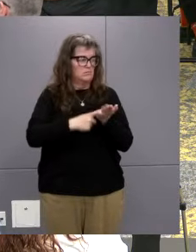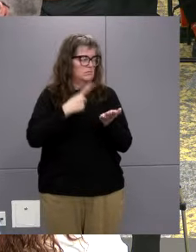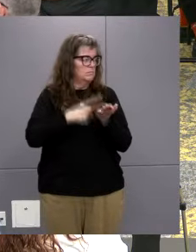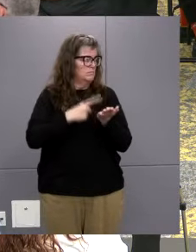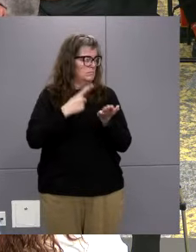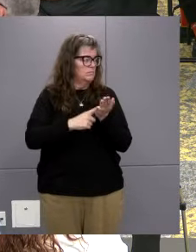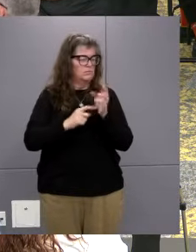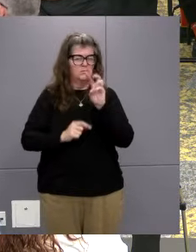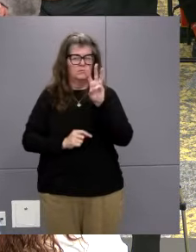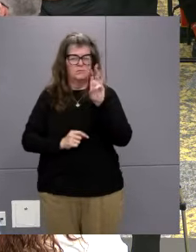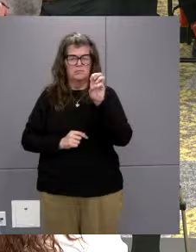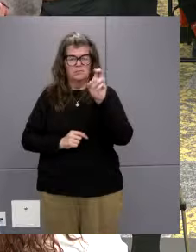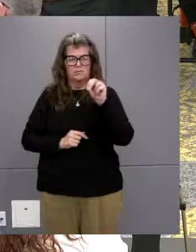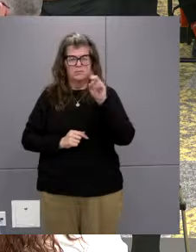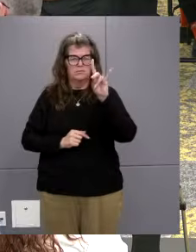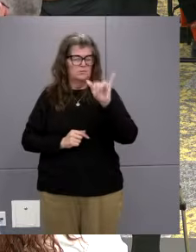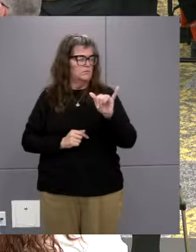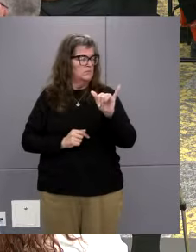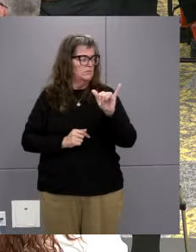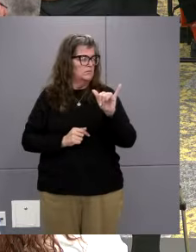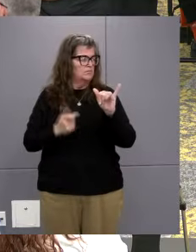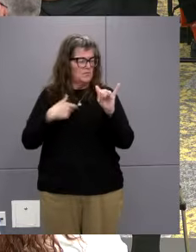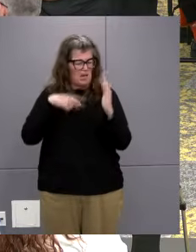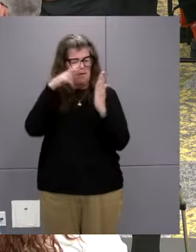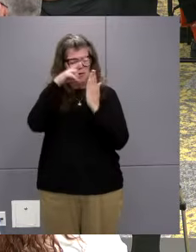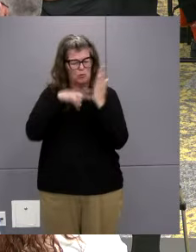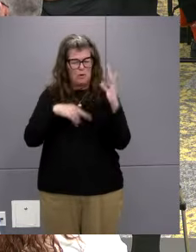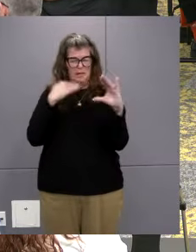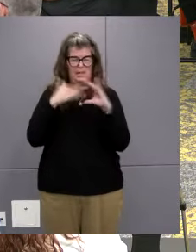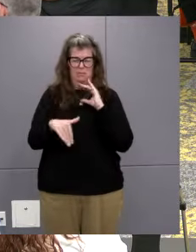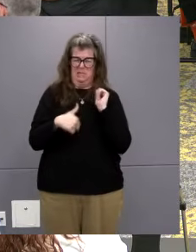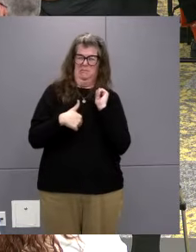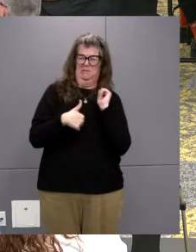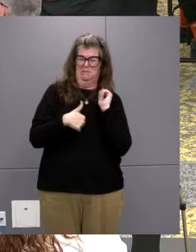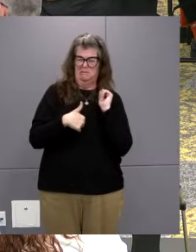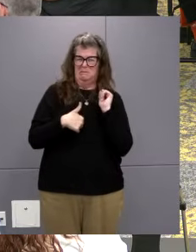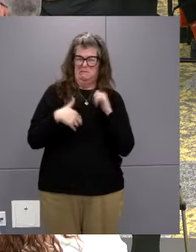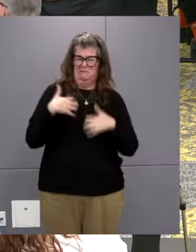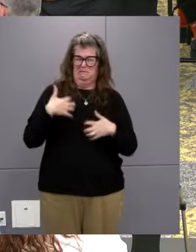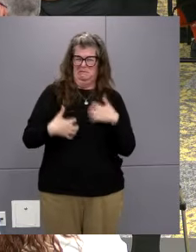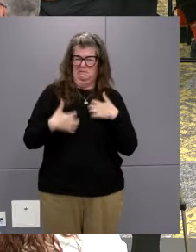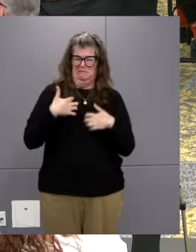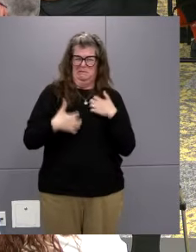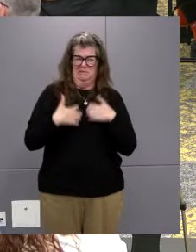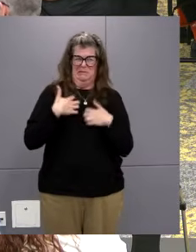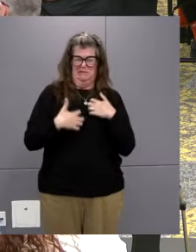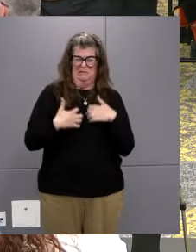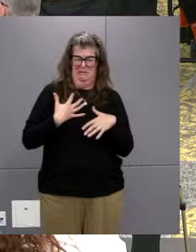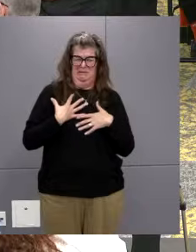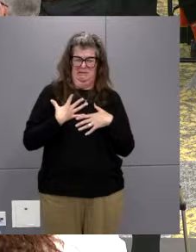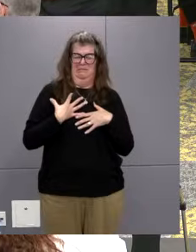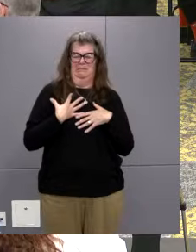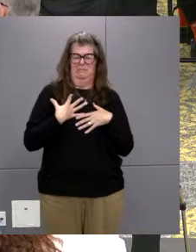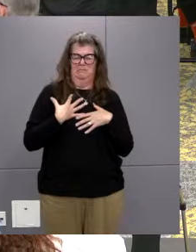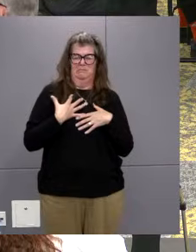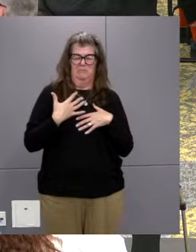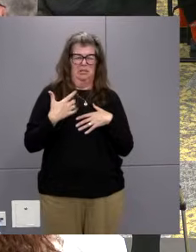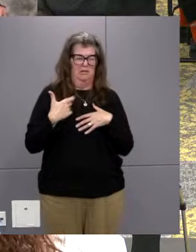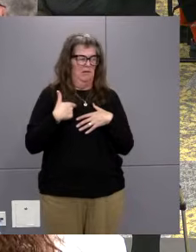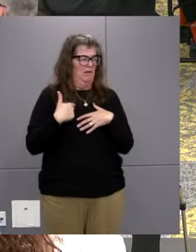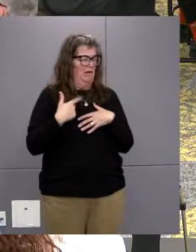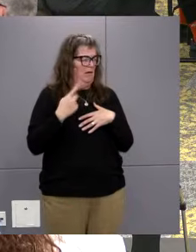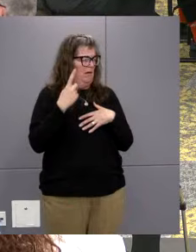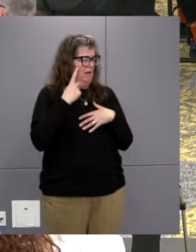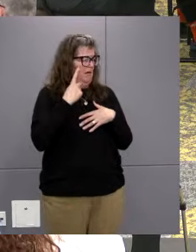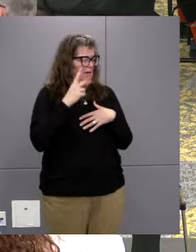Wendy? I also read the email today, and I was not happy whatsoever about this. First off, when I think of this person must be